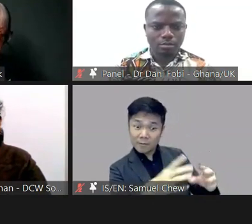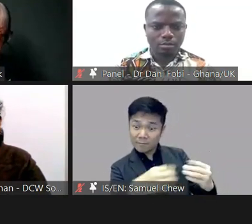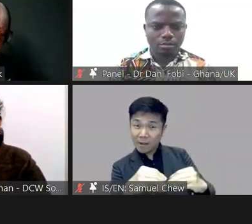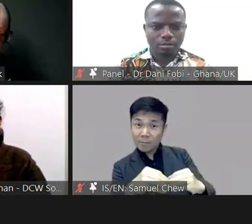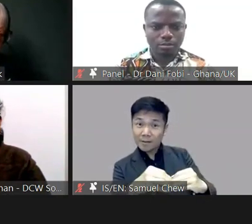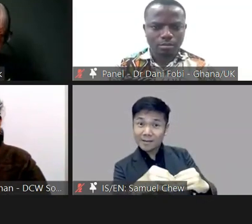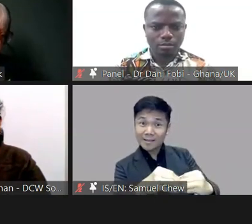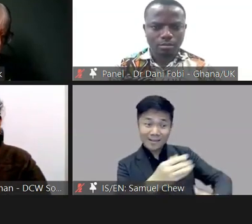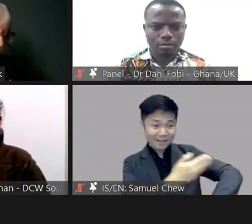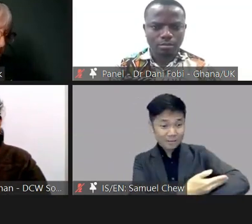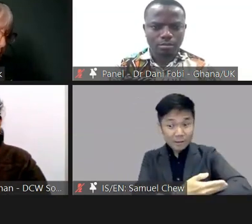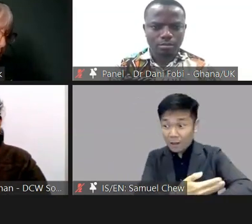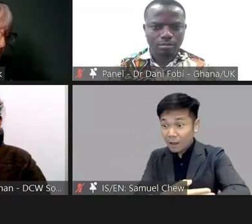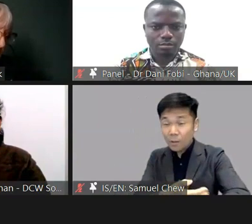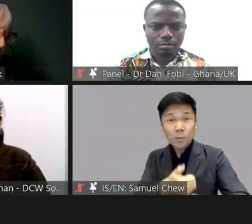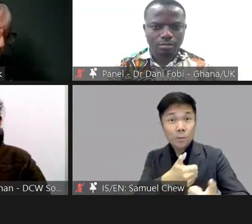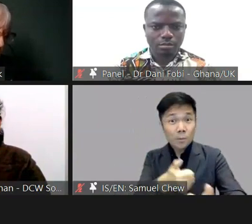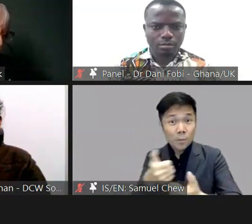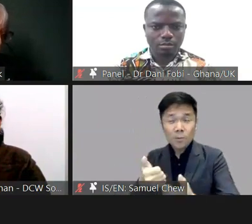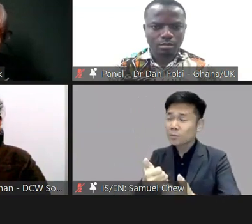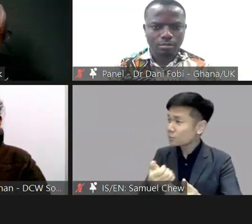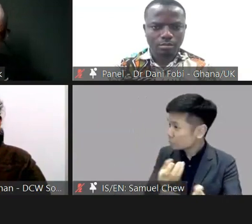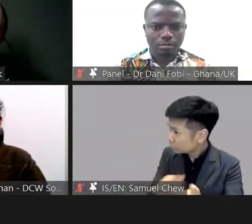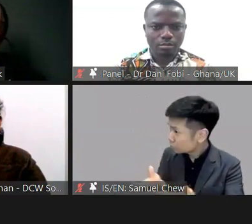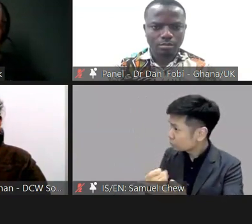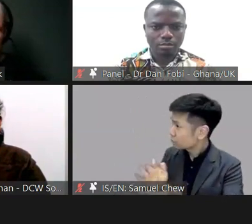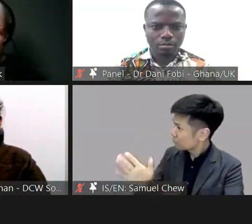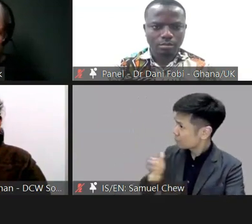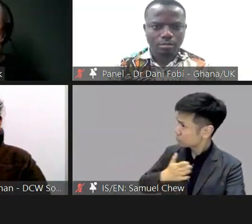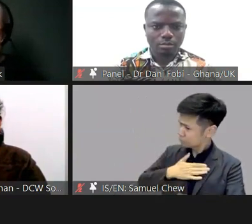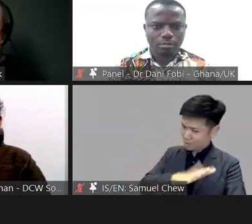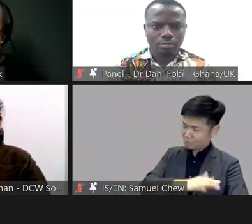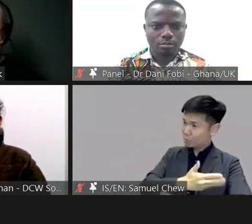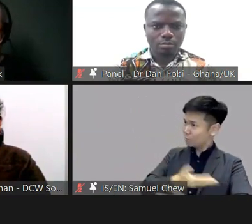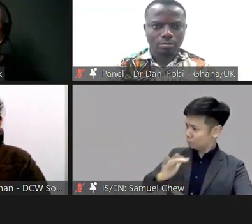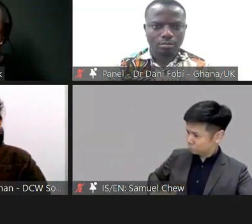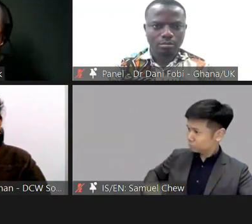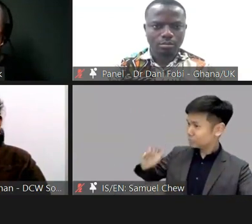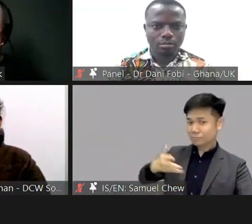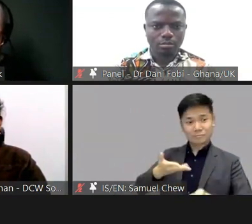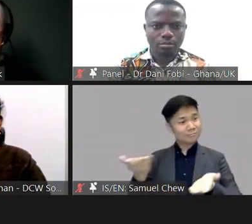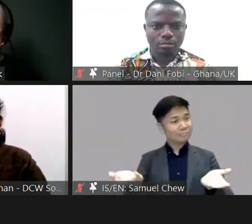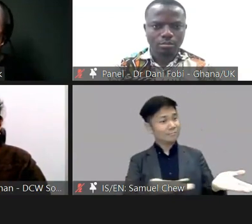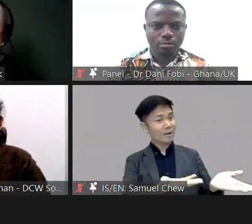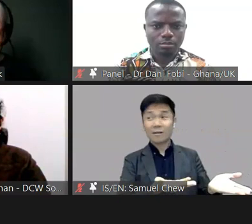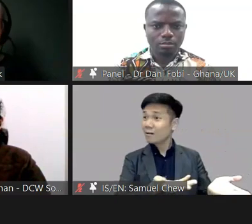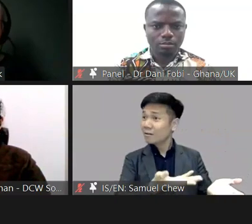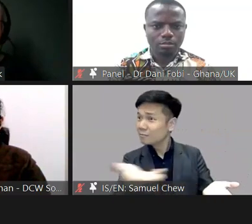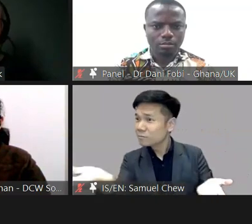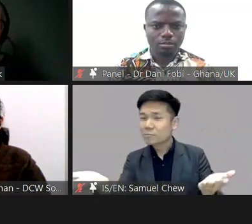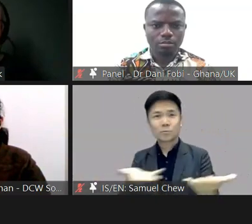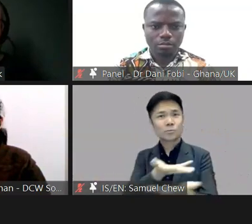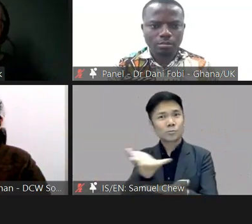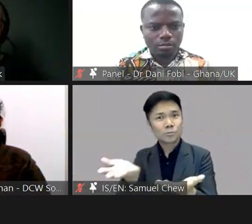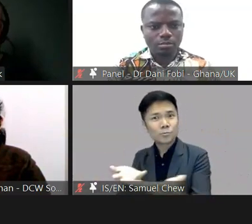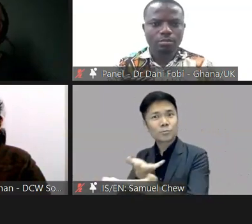motivating them. We are involving the community, and like this, we are trying to overcome the stigmas.